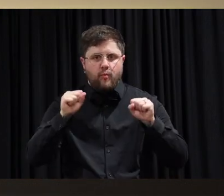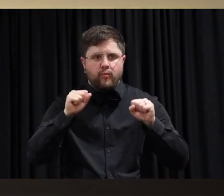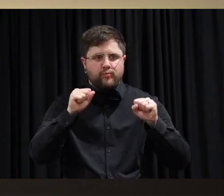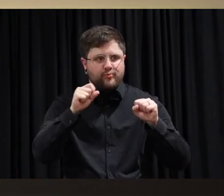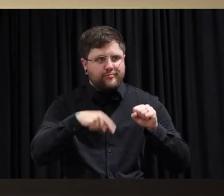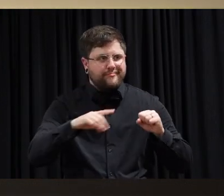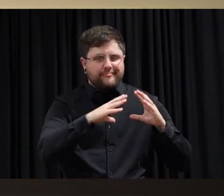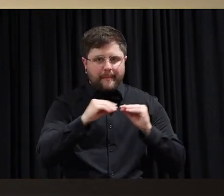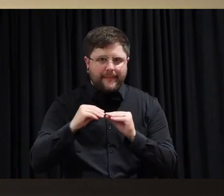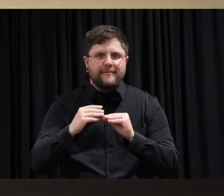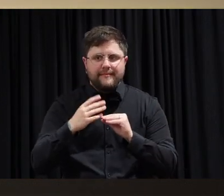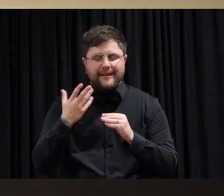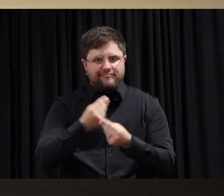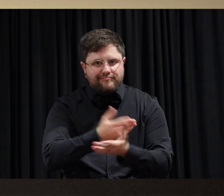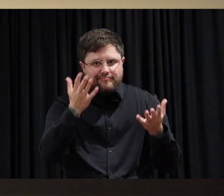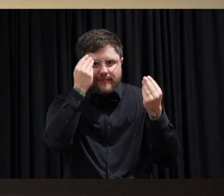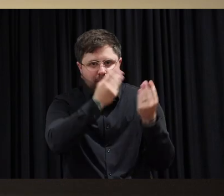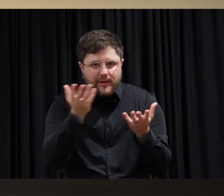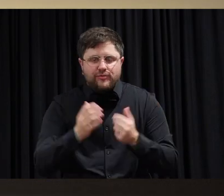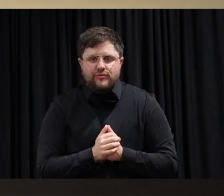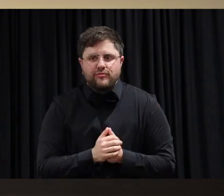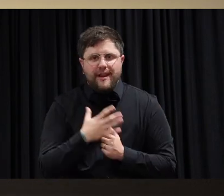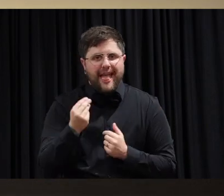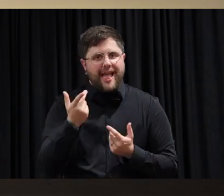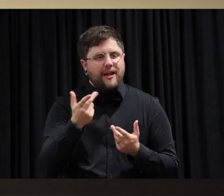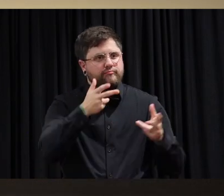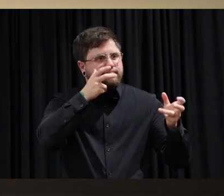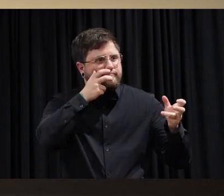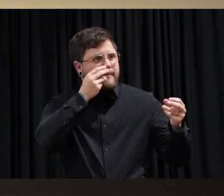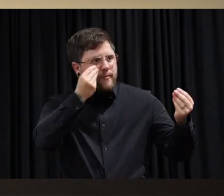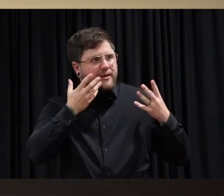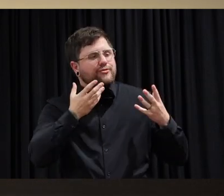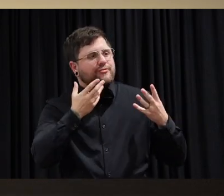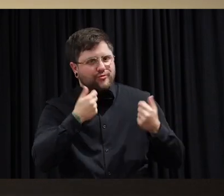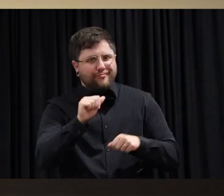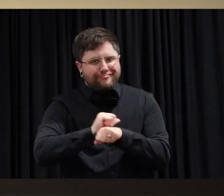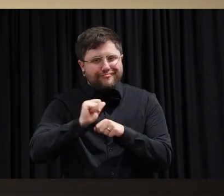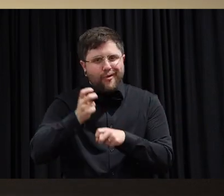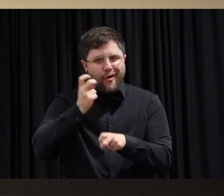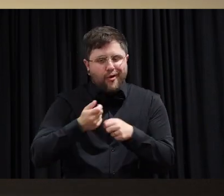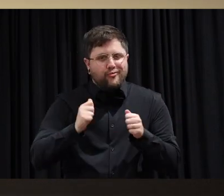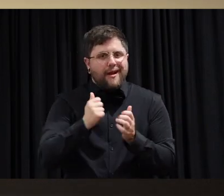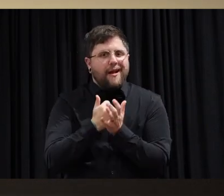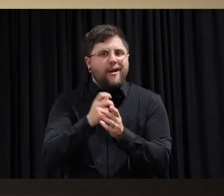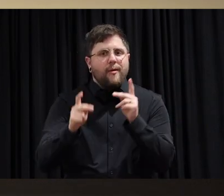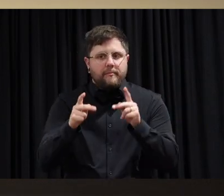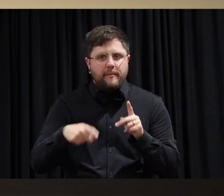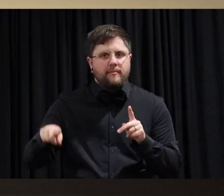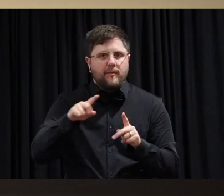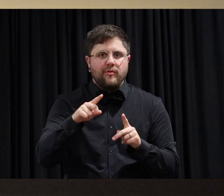these things on and giving information and taking information and working, trying to help people